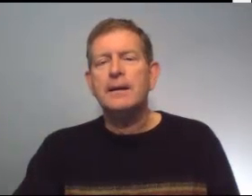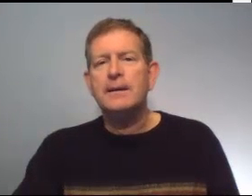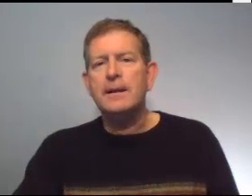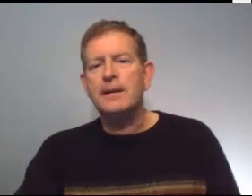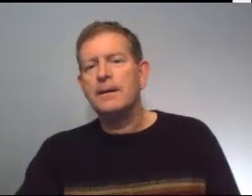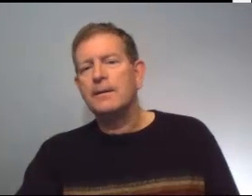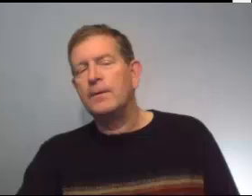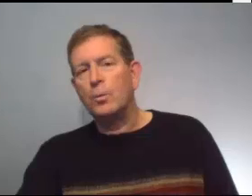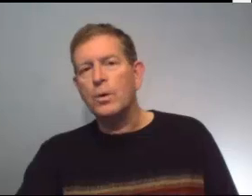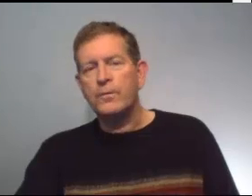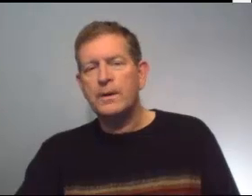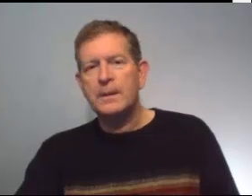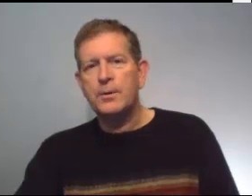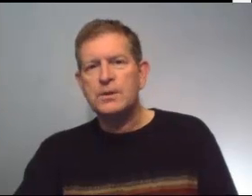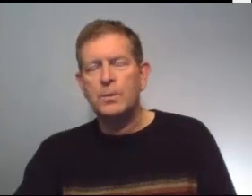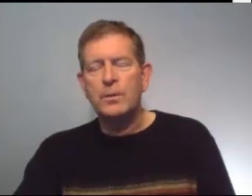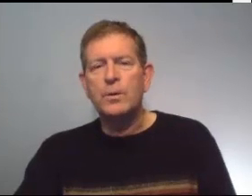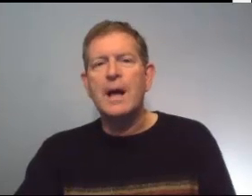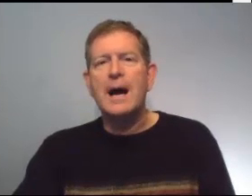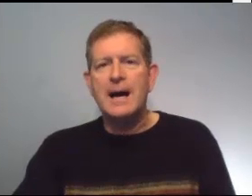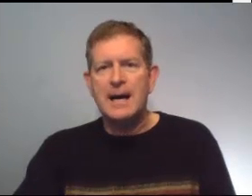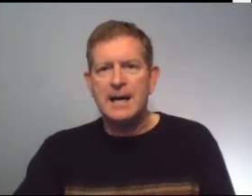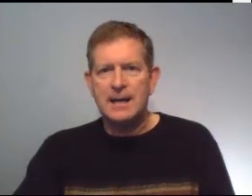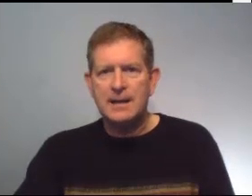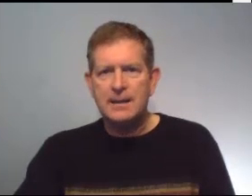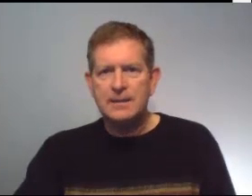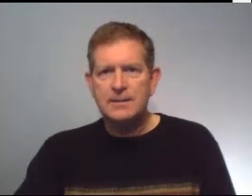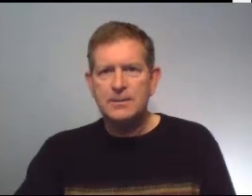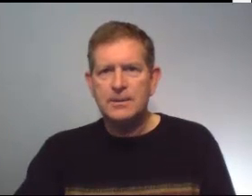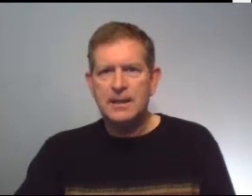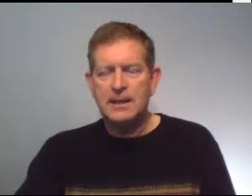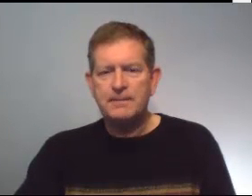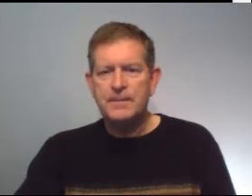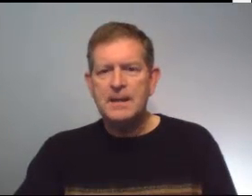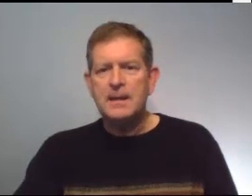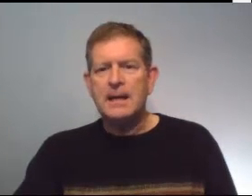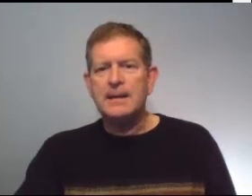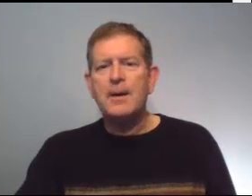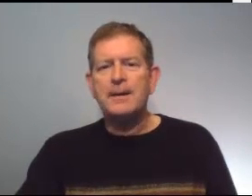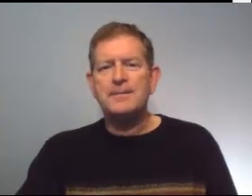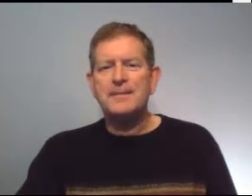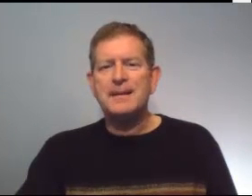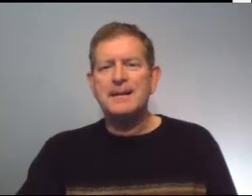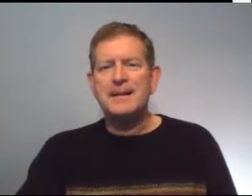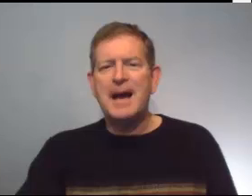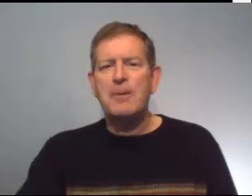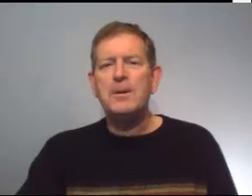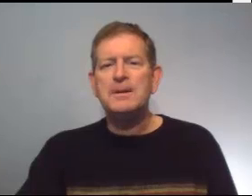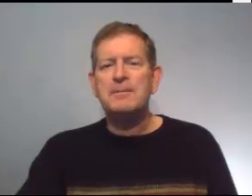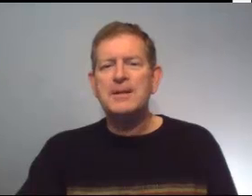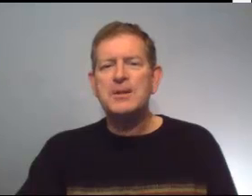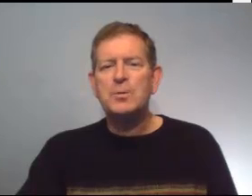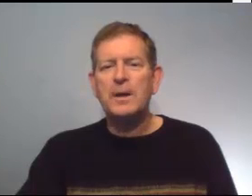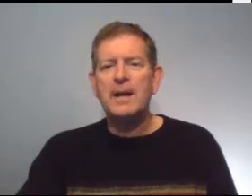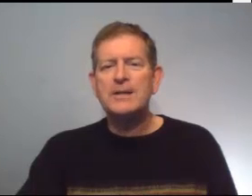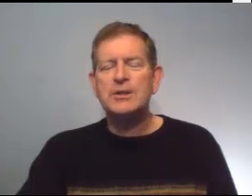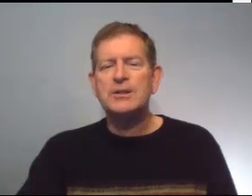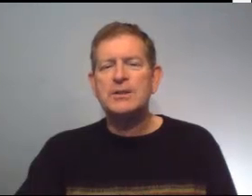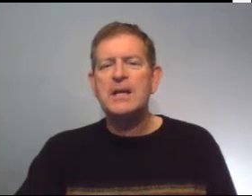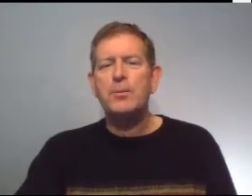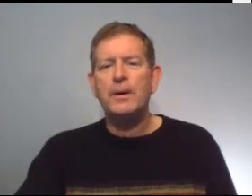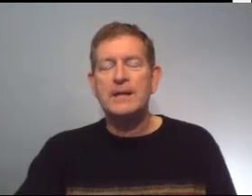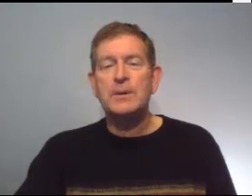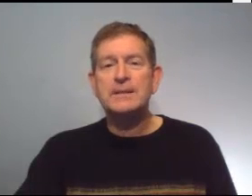the word referring to that person with the word a. Okay. Now, I will mention this one